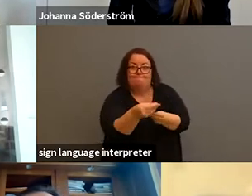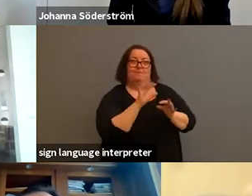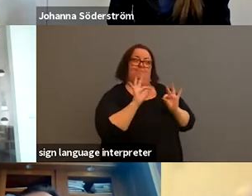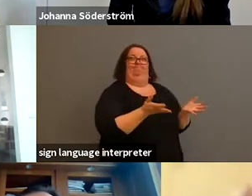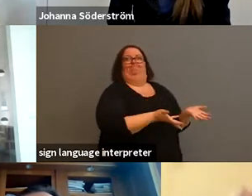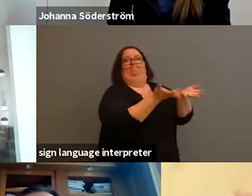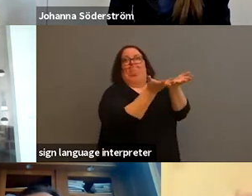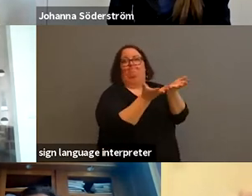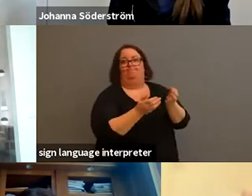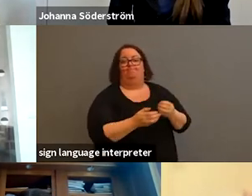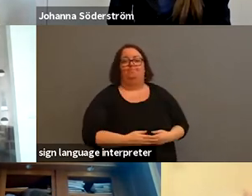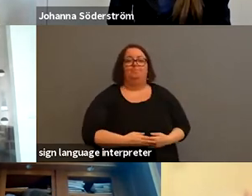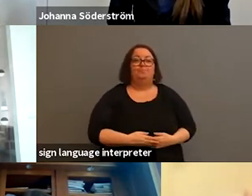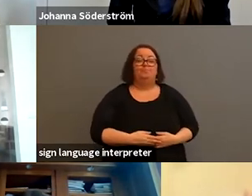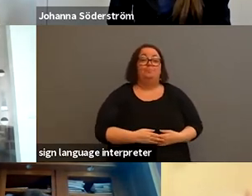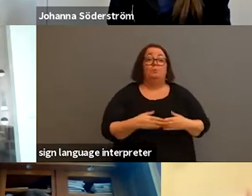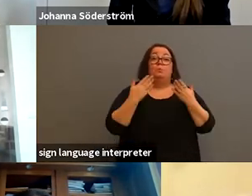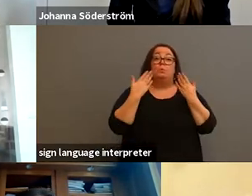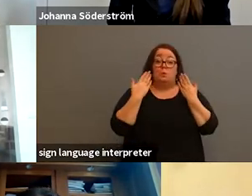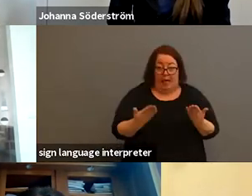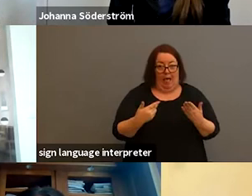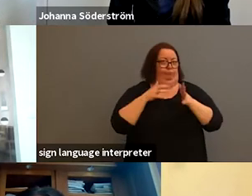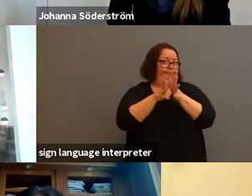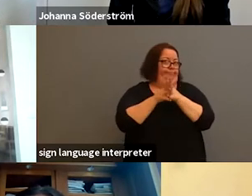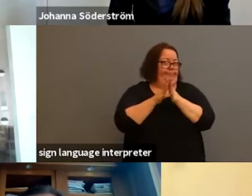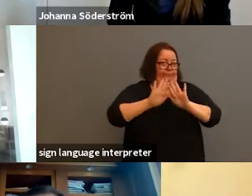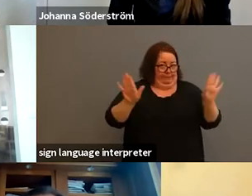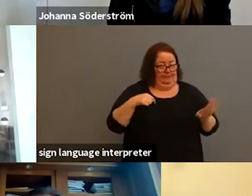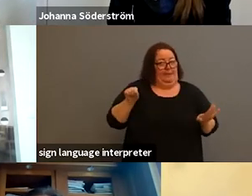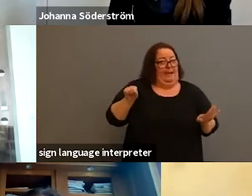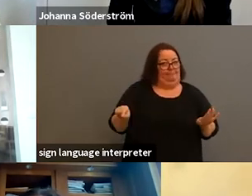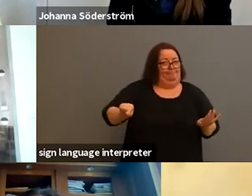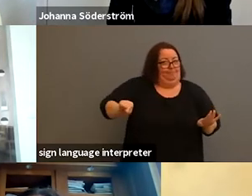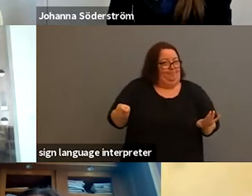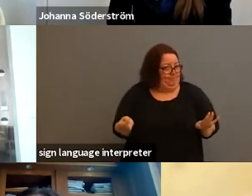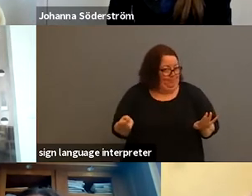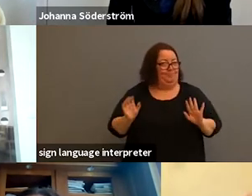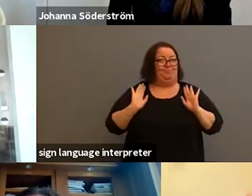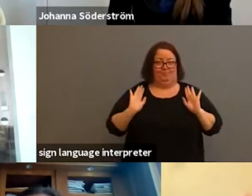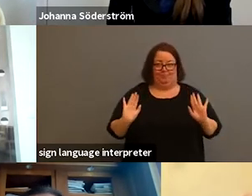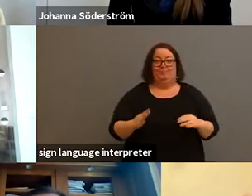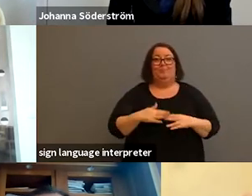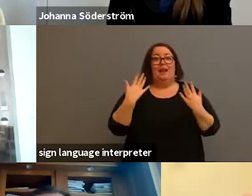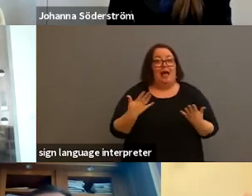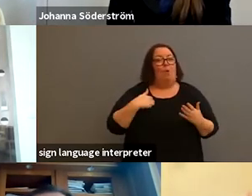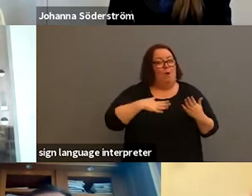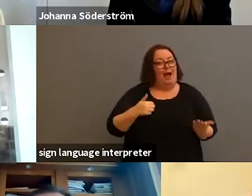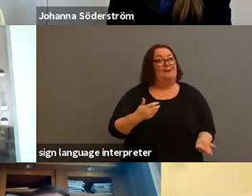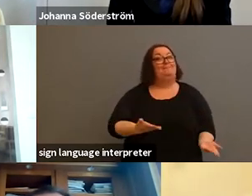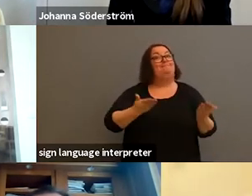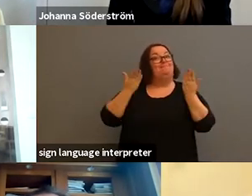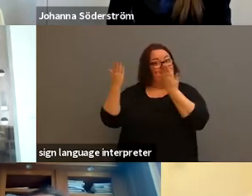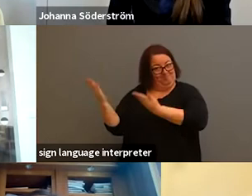not speak more about that, but I will actually start up giving the floor to my